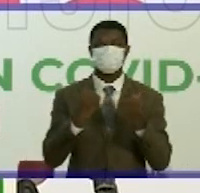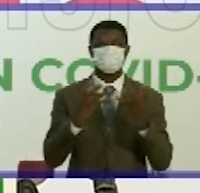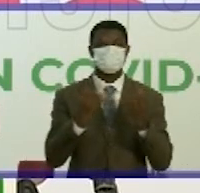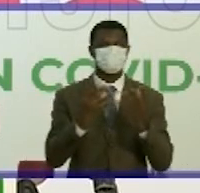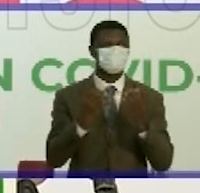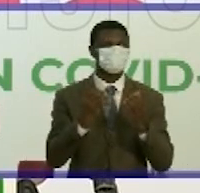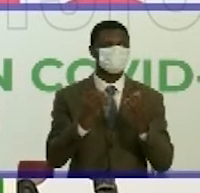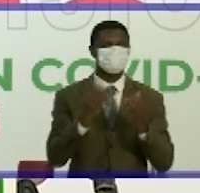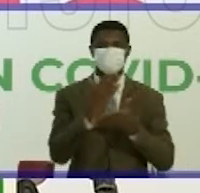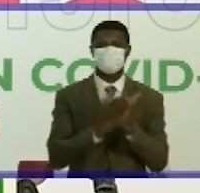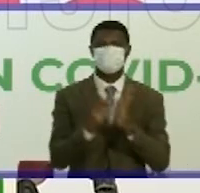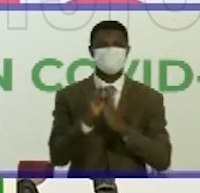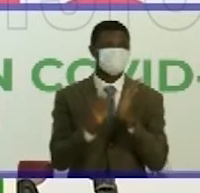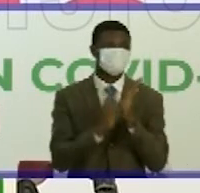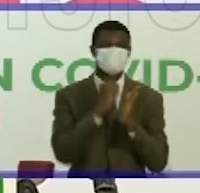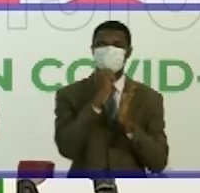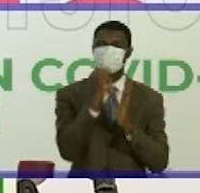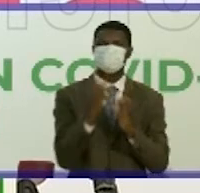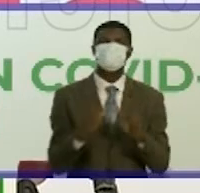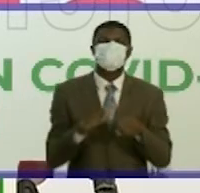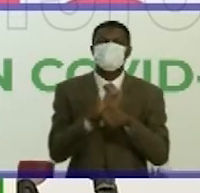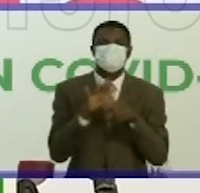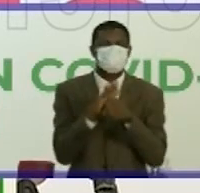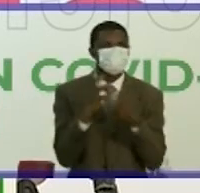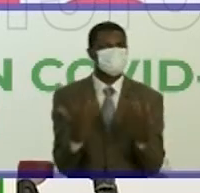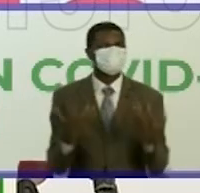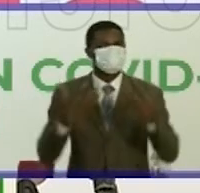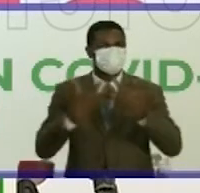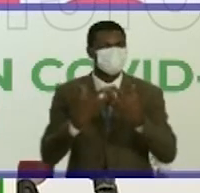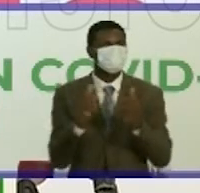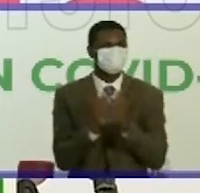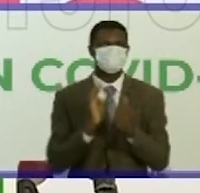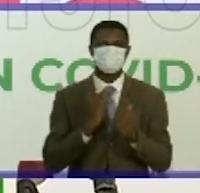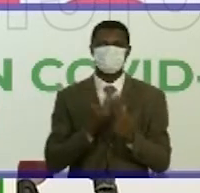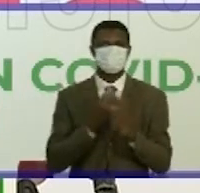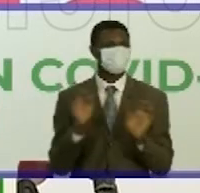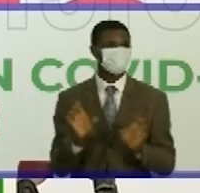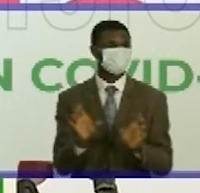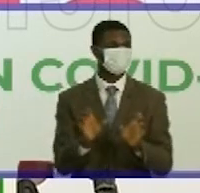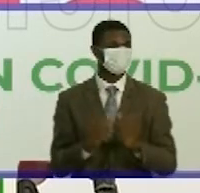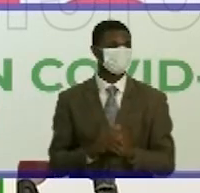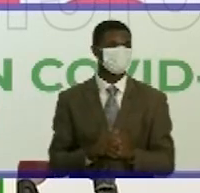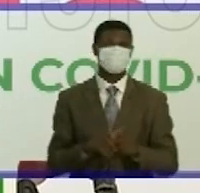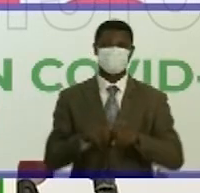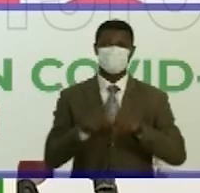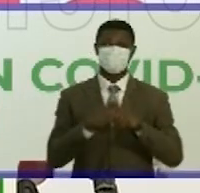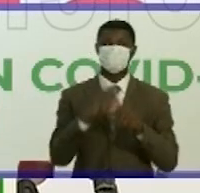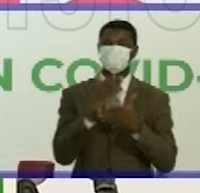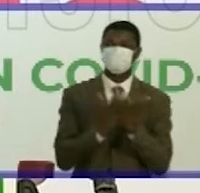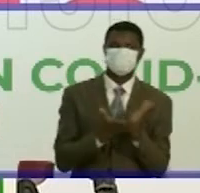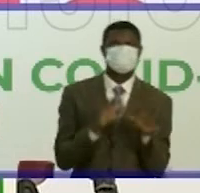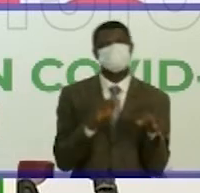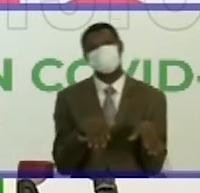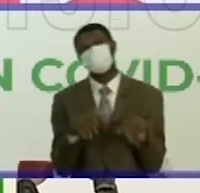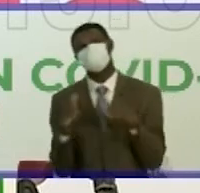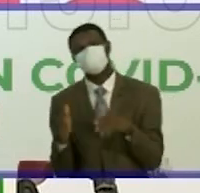states with the national response and the lingering concern about the gap between identified cases